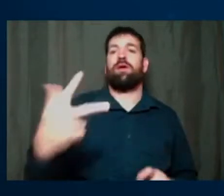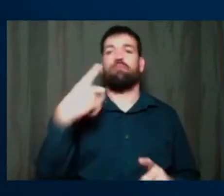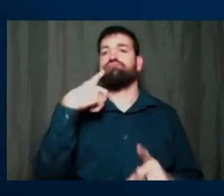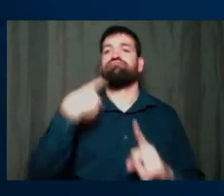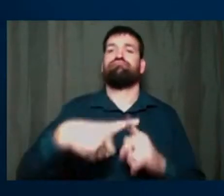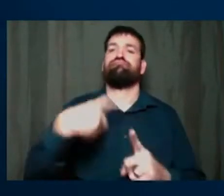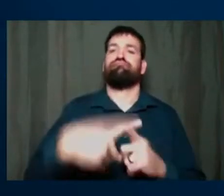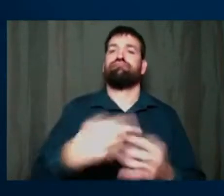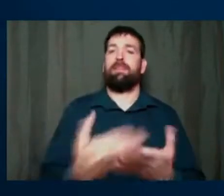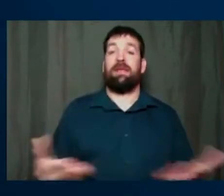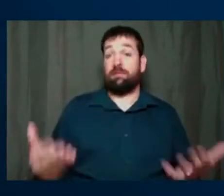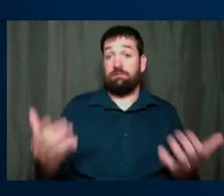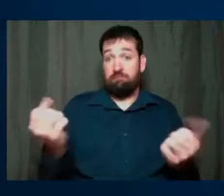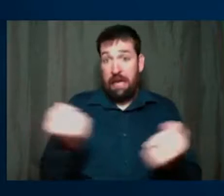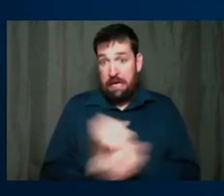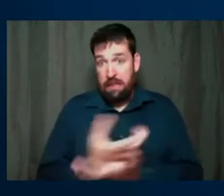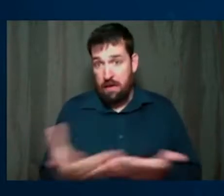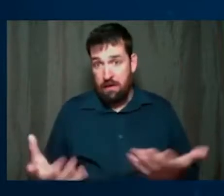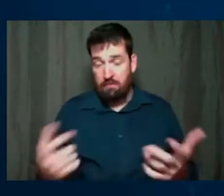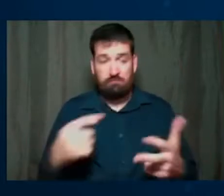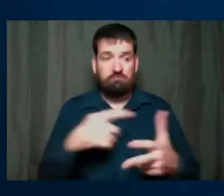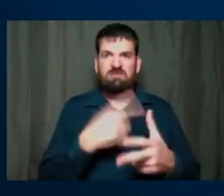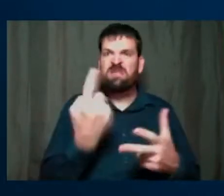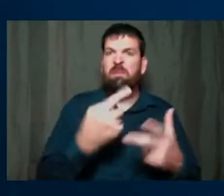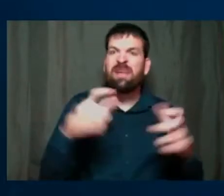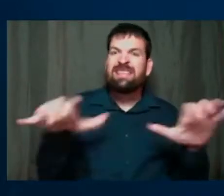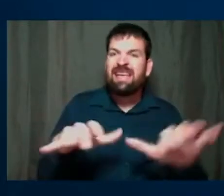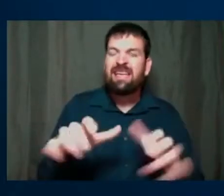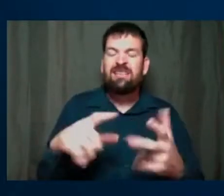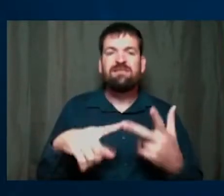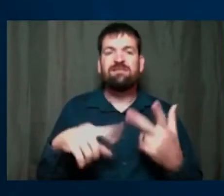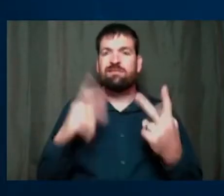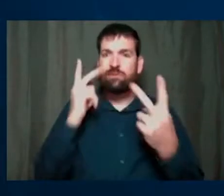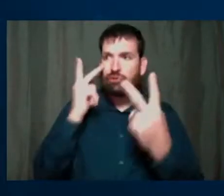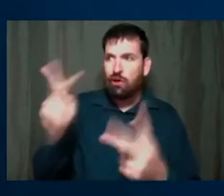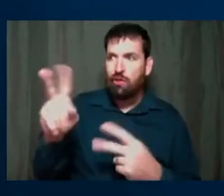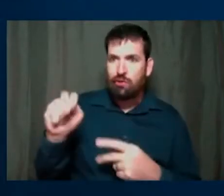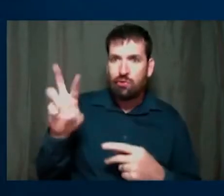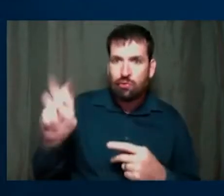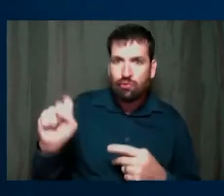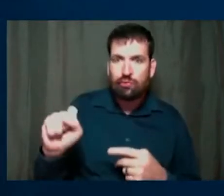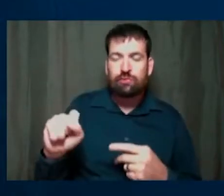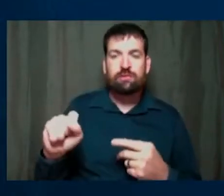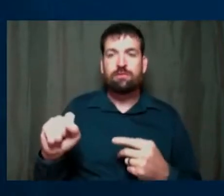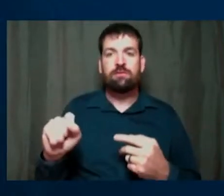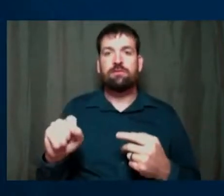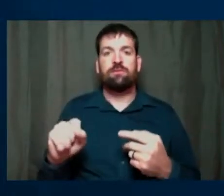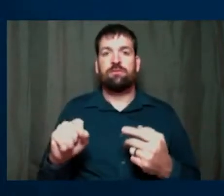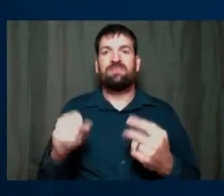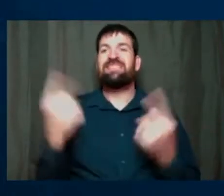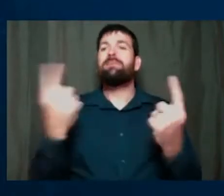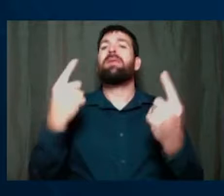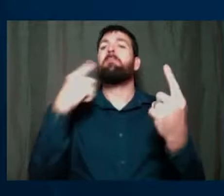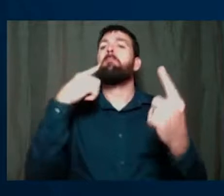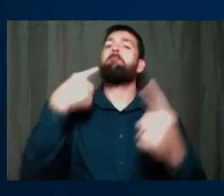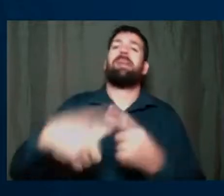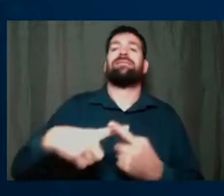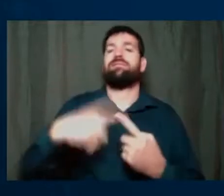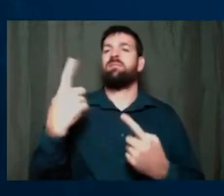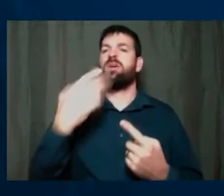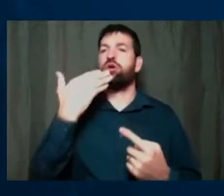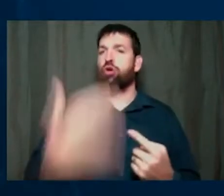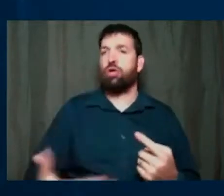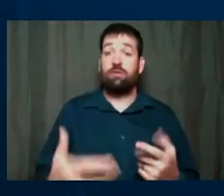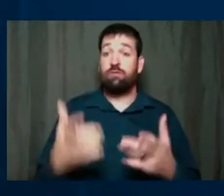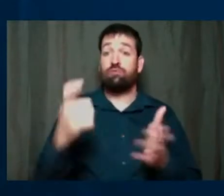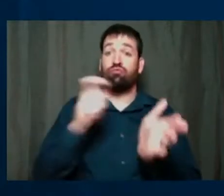anything. It could be something that you did, something that happened, something you saw in the news, anything that's positive, something good. And so what you do is you write it down in